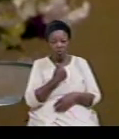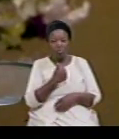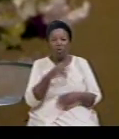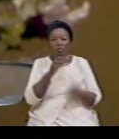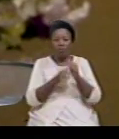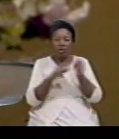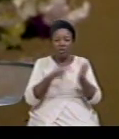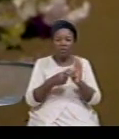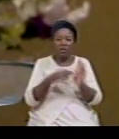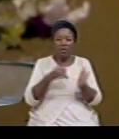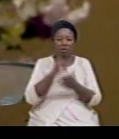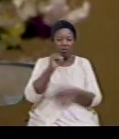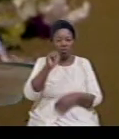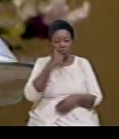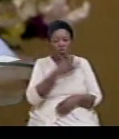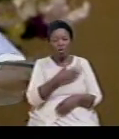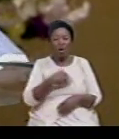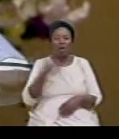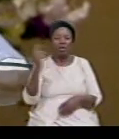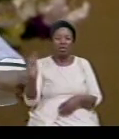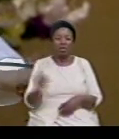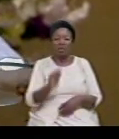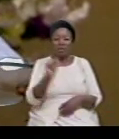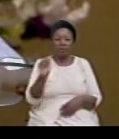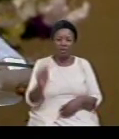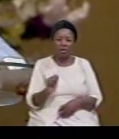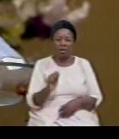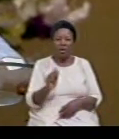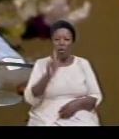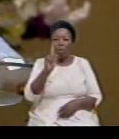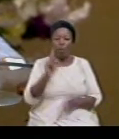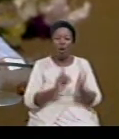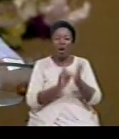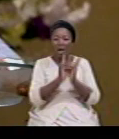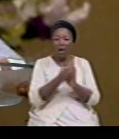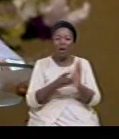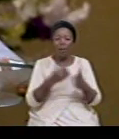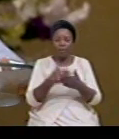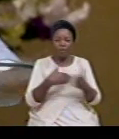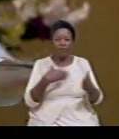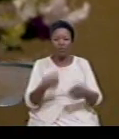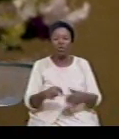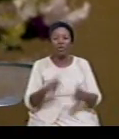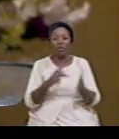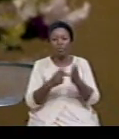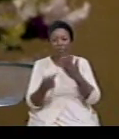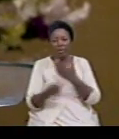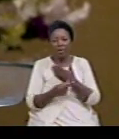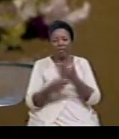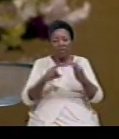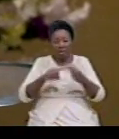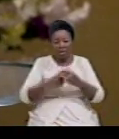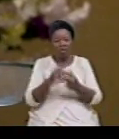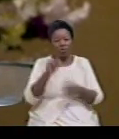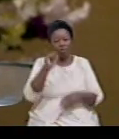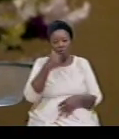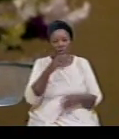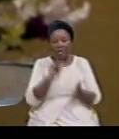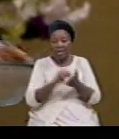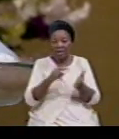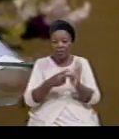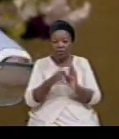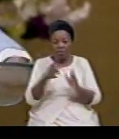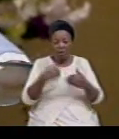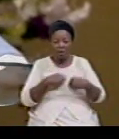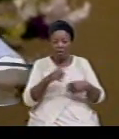Tuesday. Don't forget, 1 hour before the crusade. That means that you have to be here by 4 o'clock. If